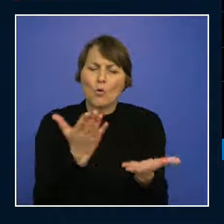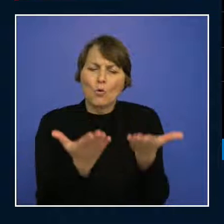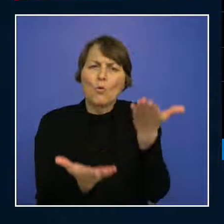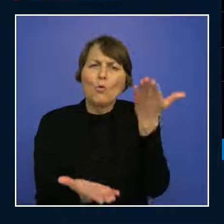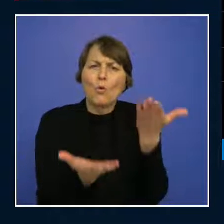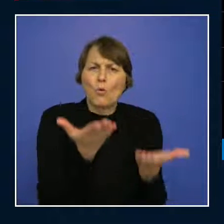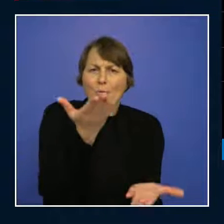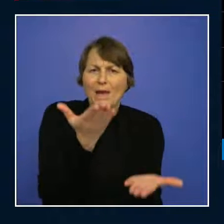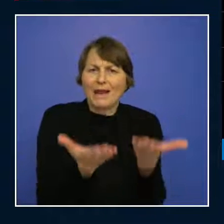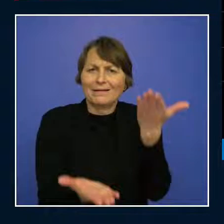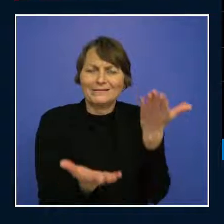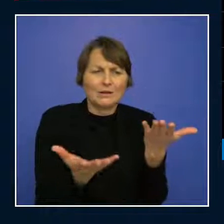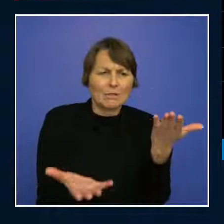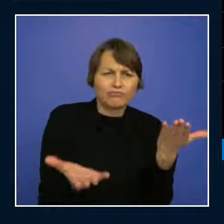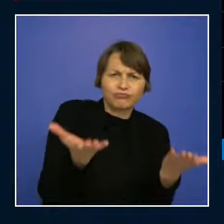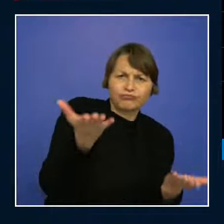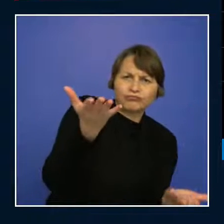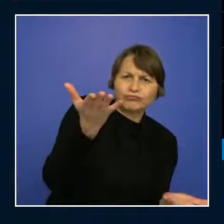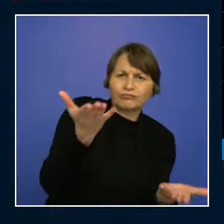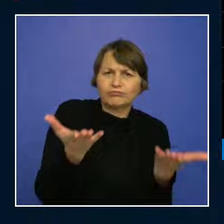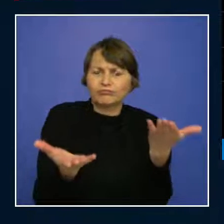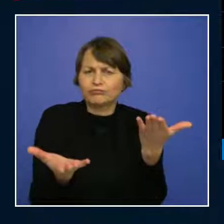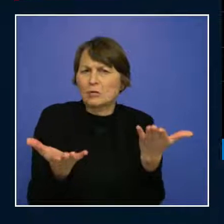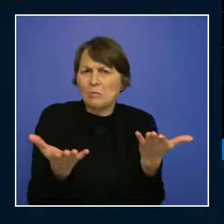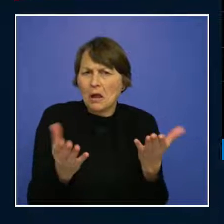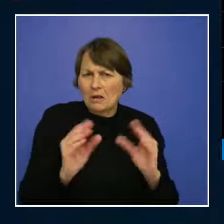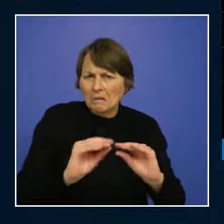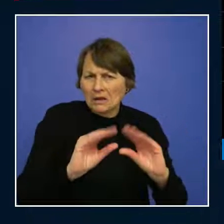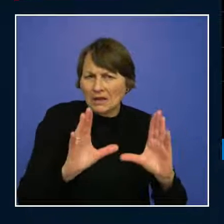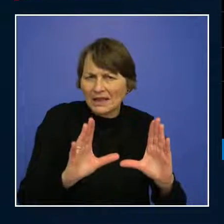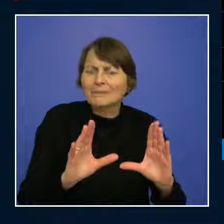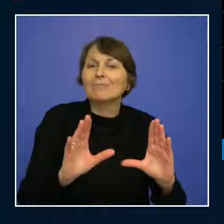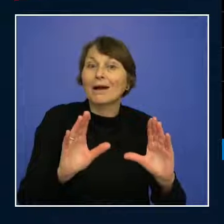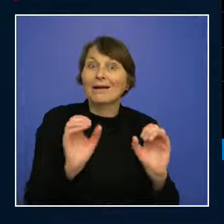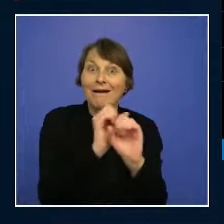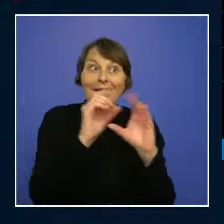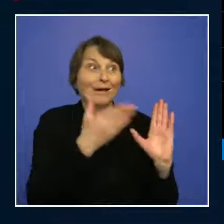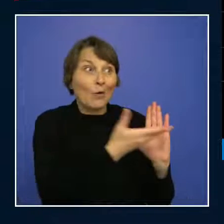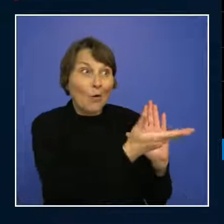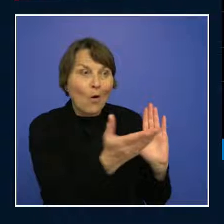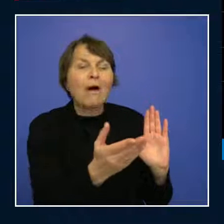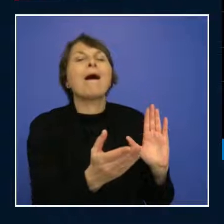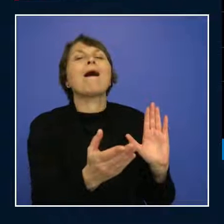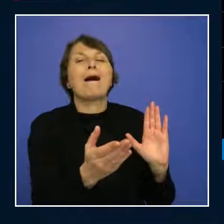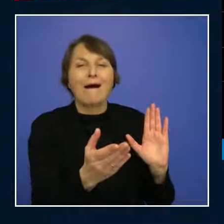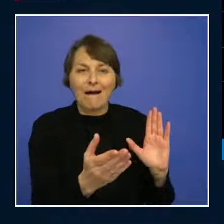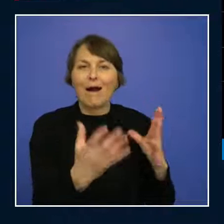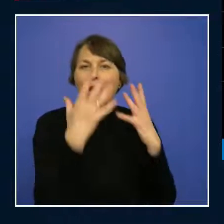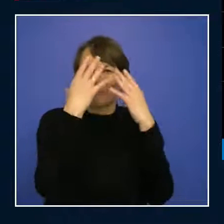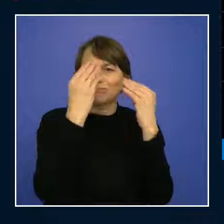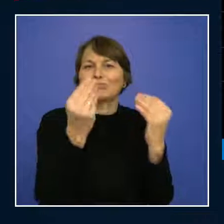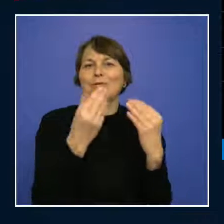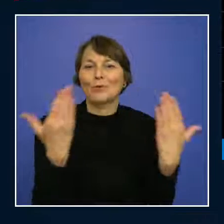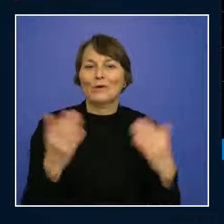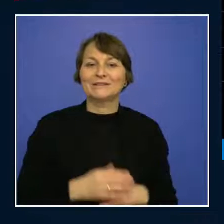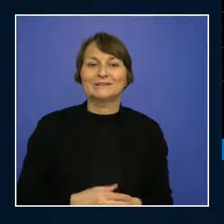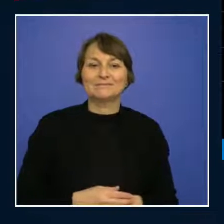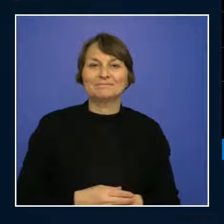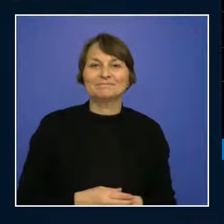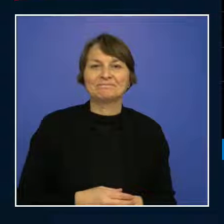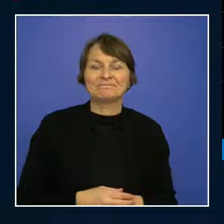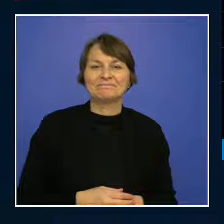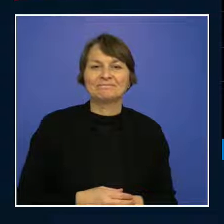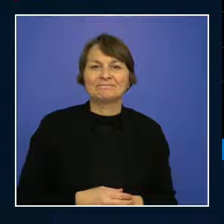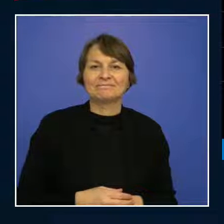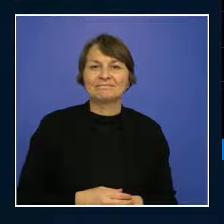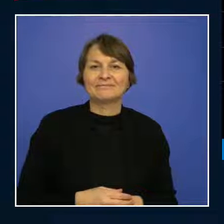familiar with it, but again, like I said, I want to set the scene and make sure that we are all on the same page. A load balancer is basically something that helps you distribute